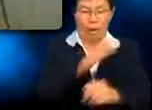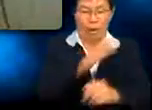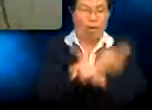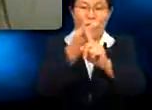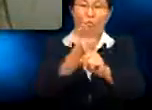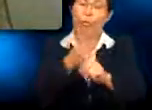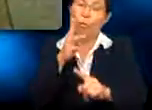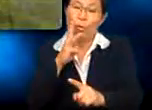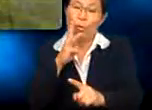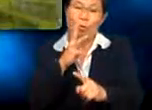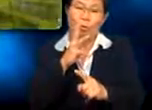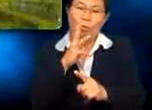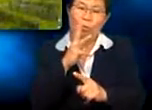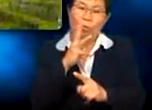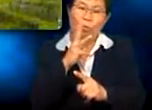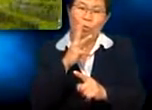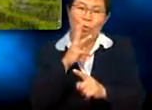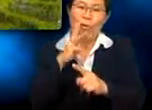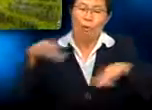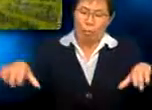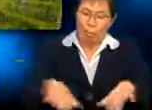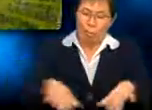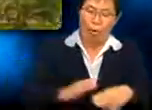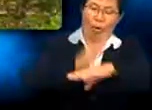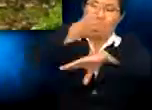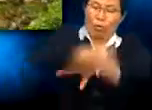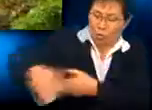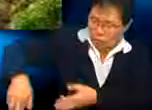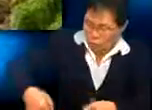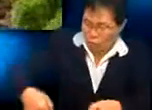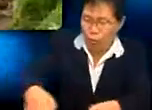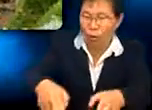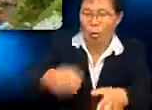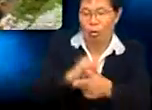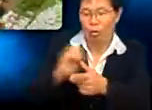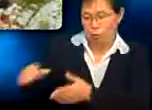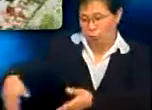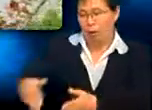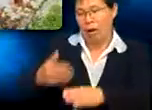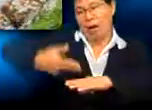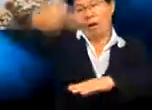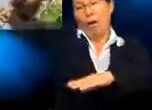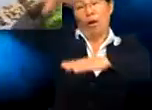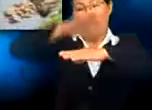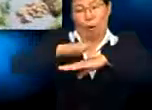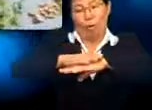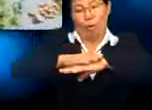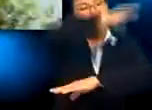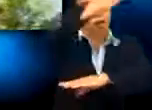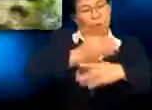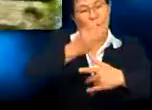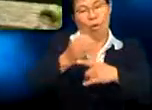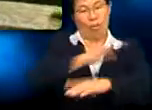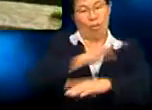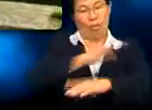from water is harnessed by building dams across a river or stream high up on a hill or